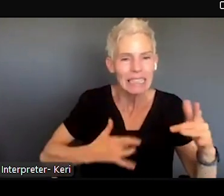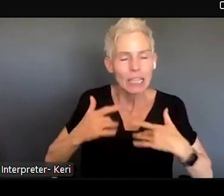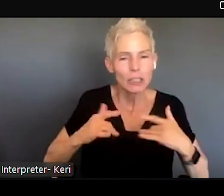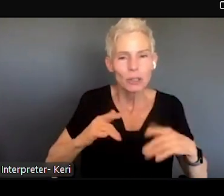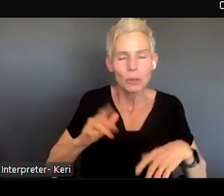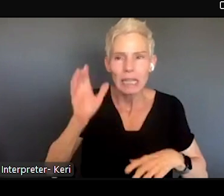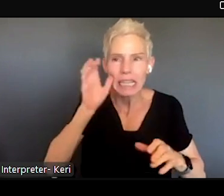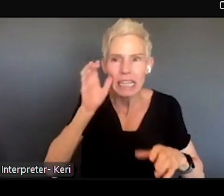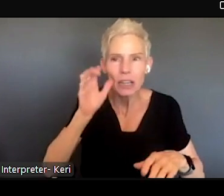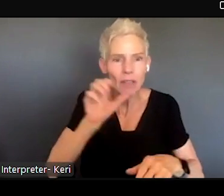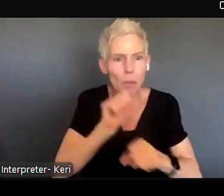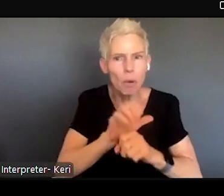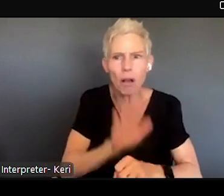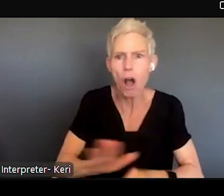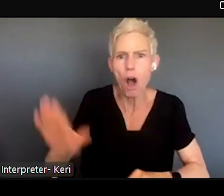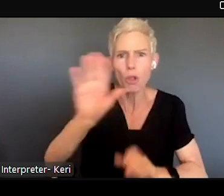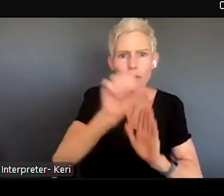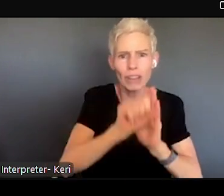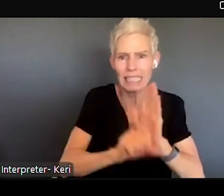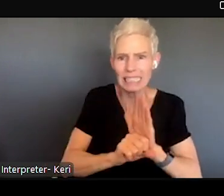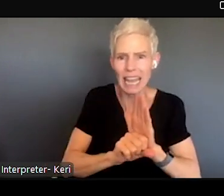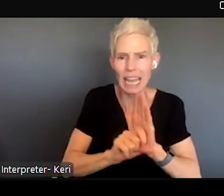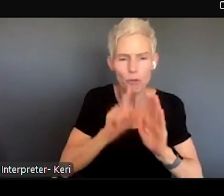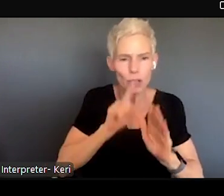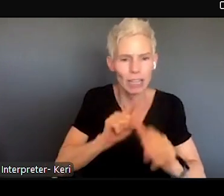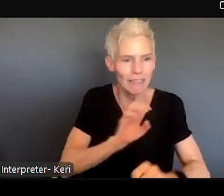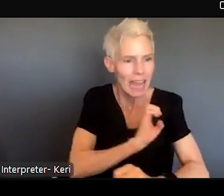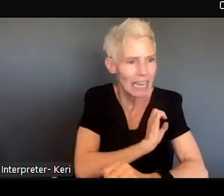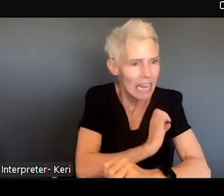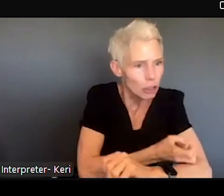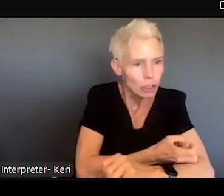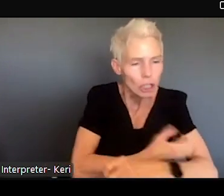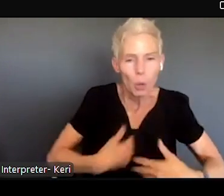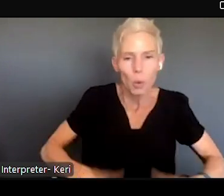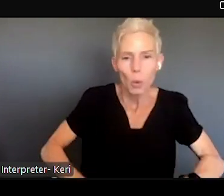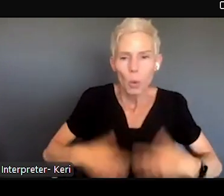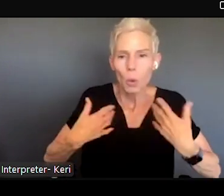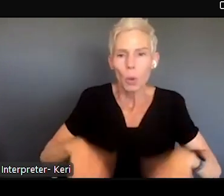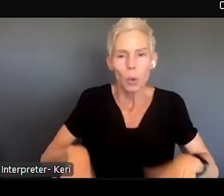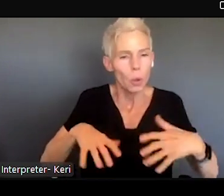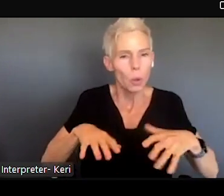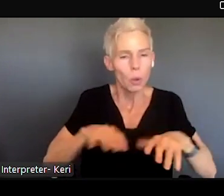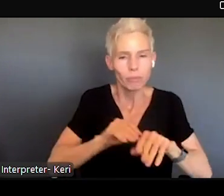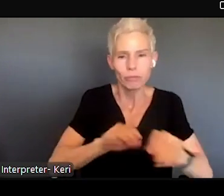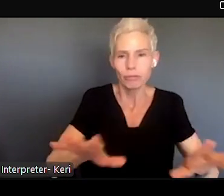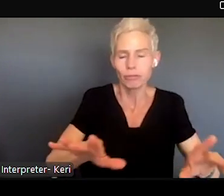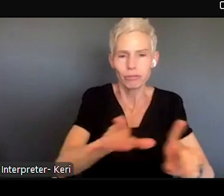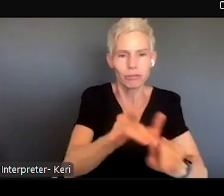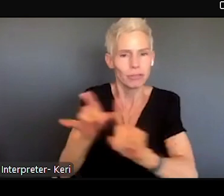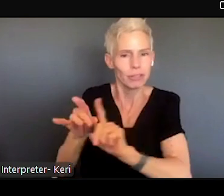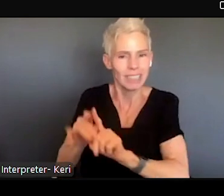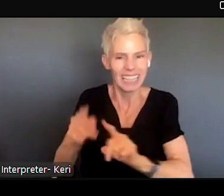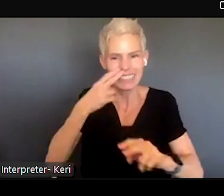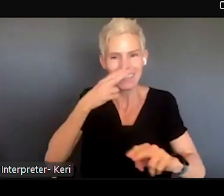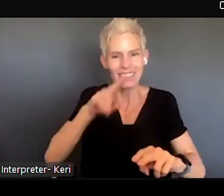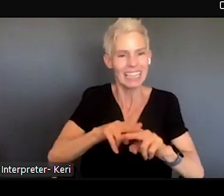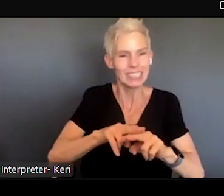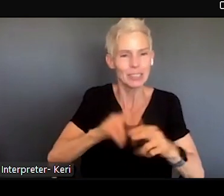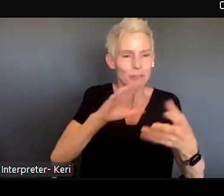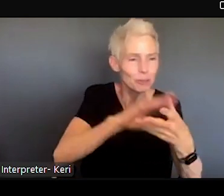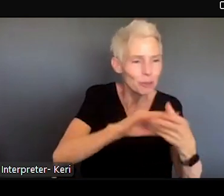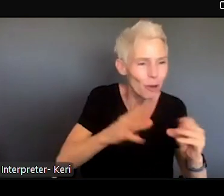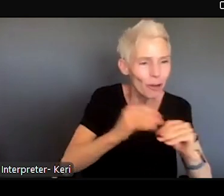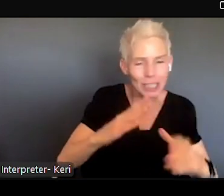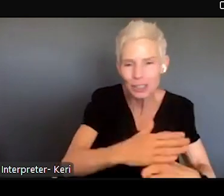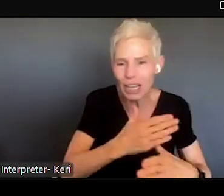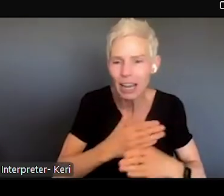energy as a communications professional is just, it's palpable. So it's always fun to get to tell stories and be